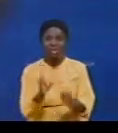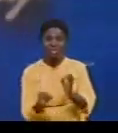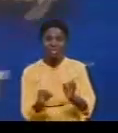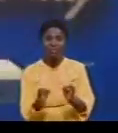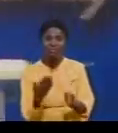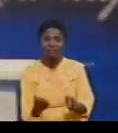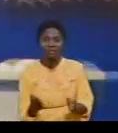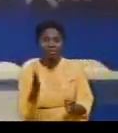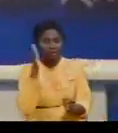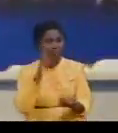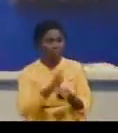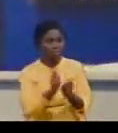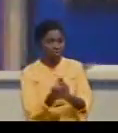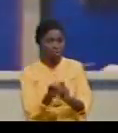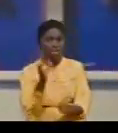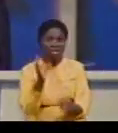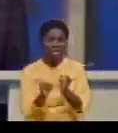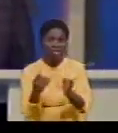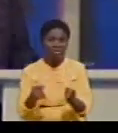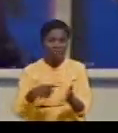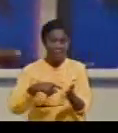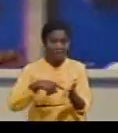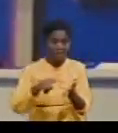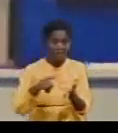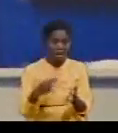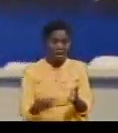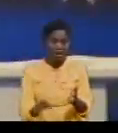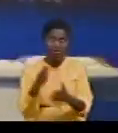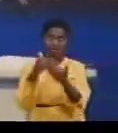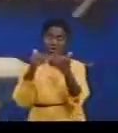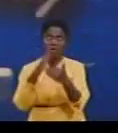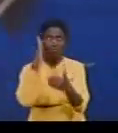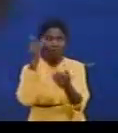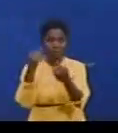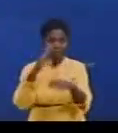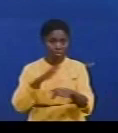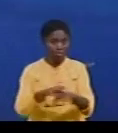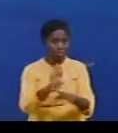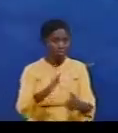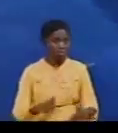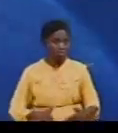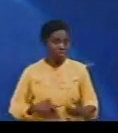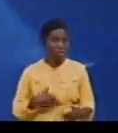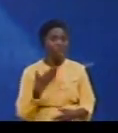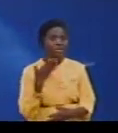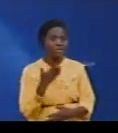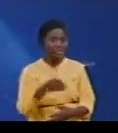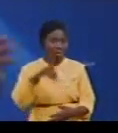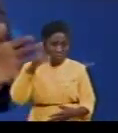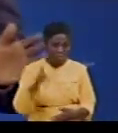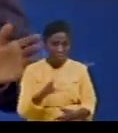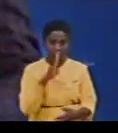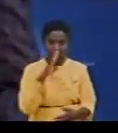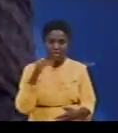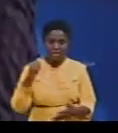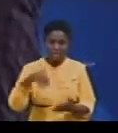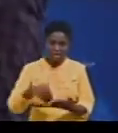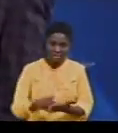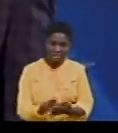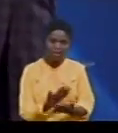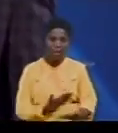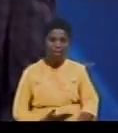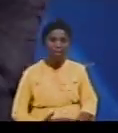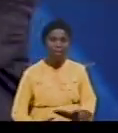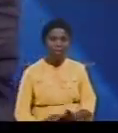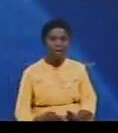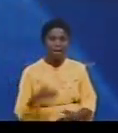of heaven is going to be upon your life, there must be a new birth, the new birth into